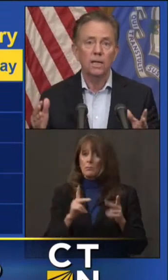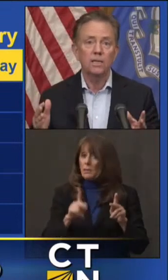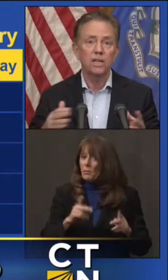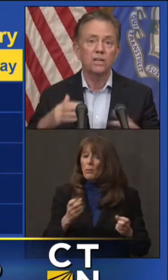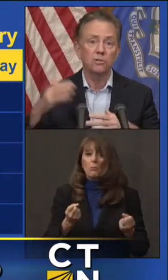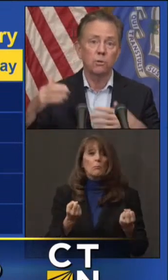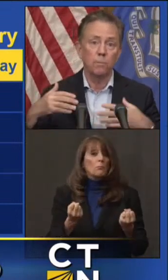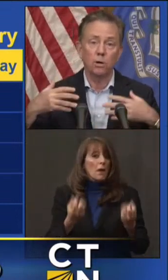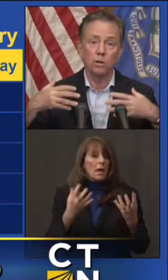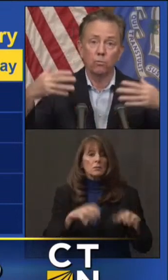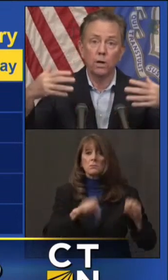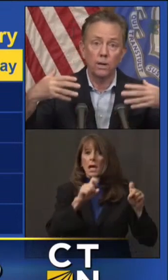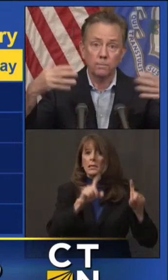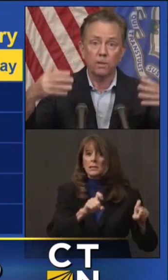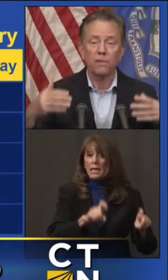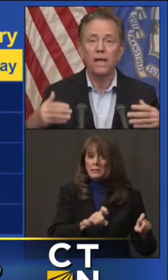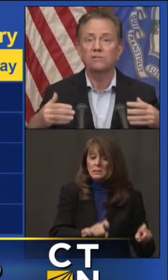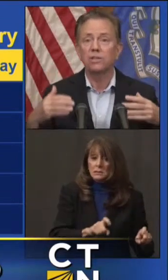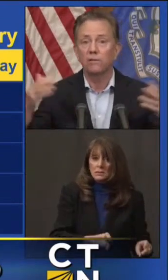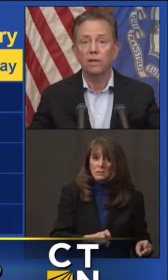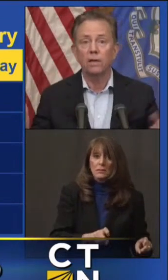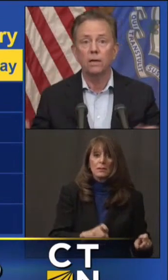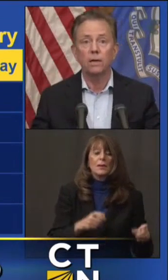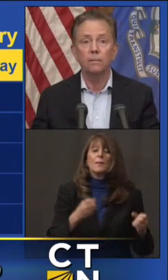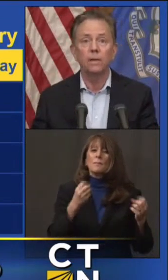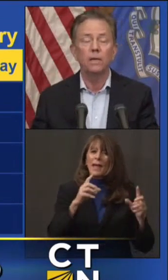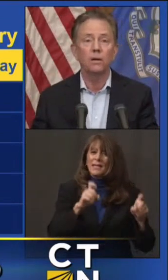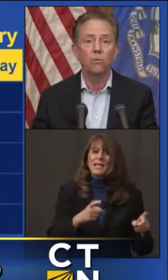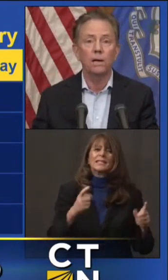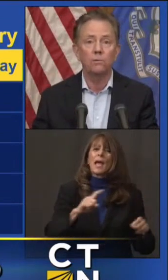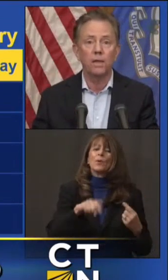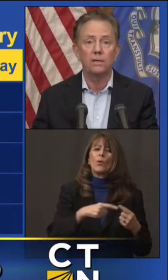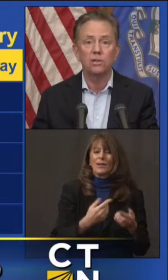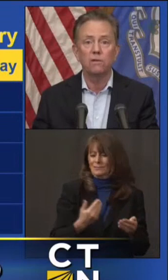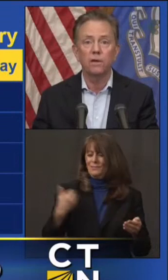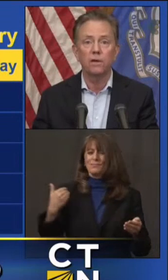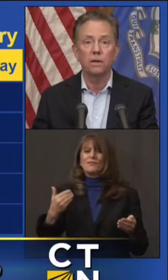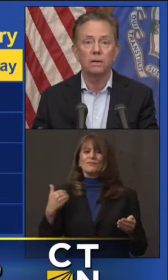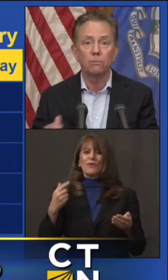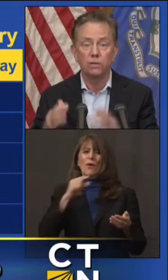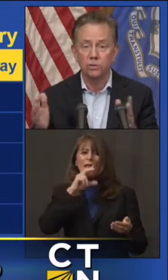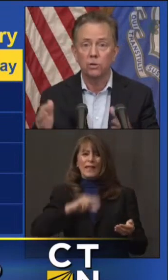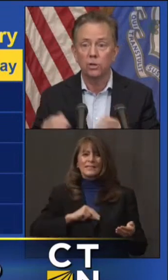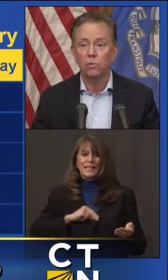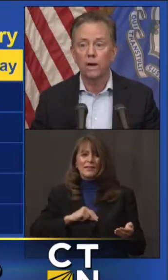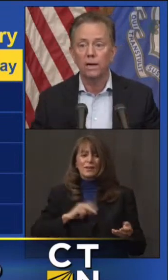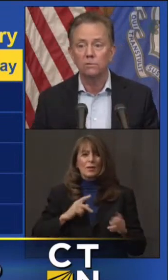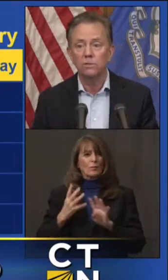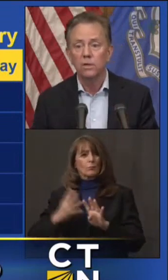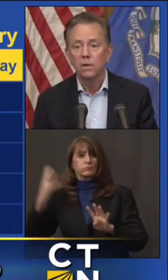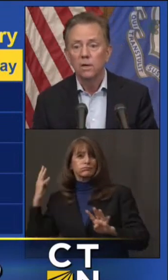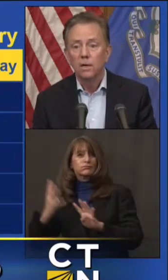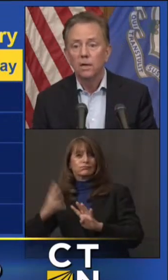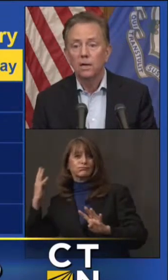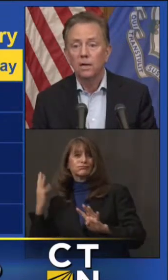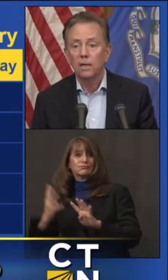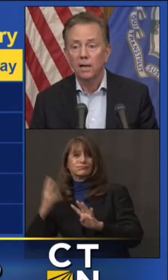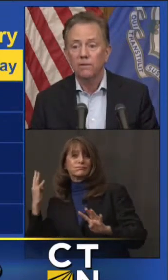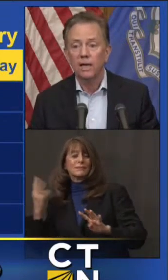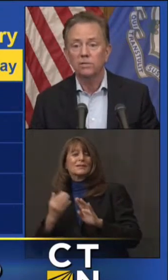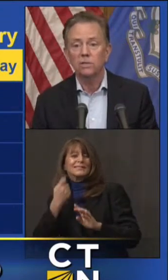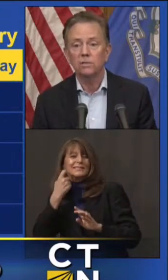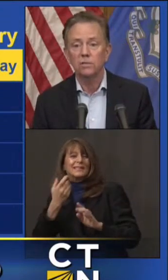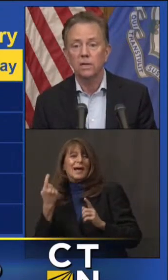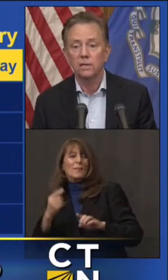lot of these tests were part of the run-up to Thanksgiving, in and around Thanksgiving, where you saw the crowds. A lot